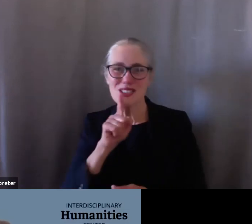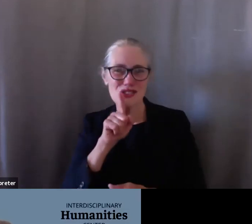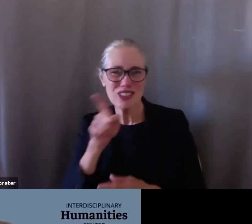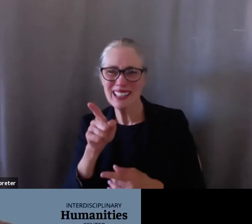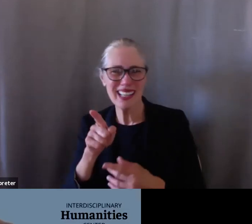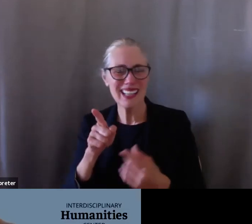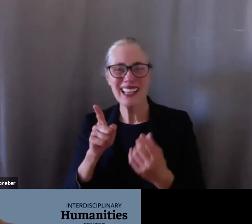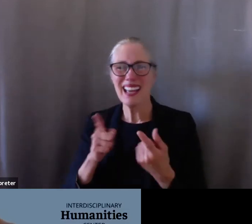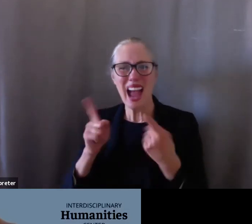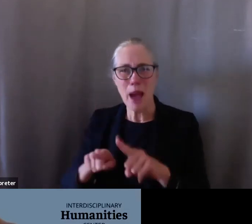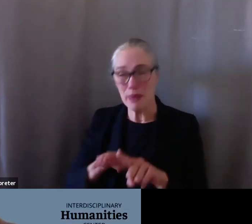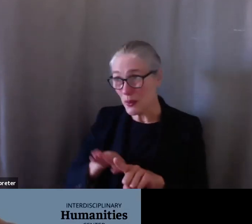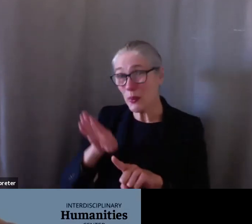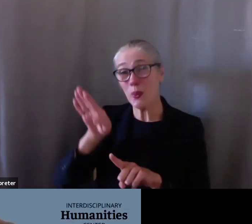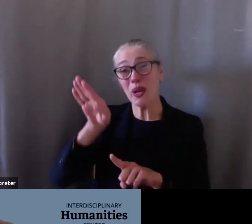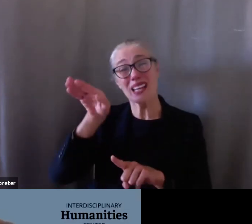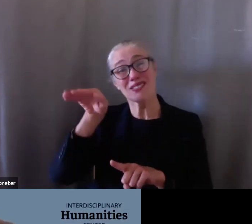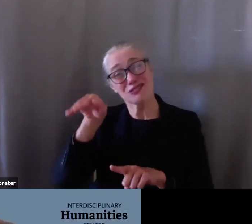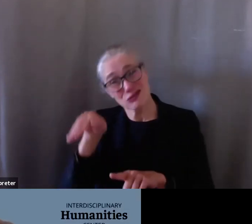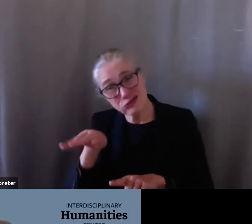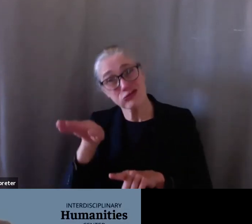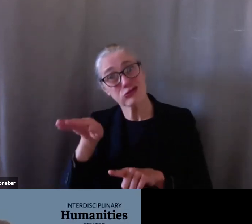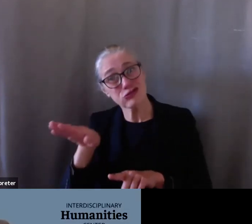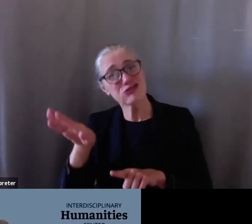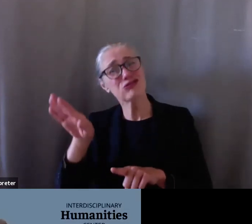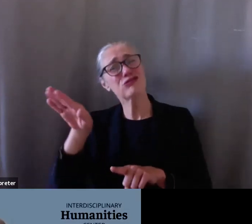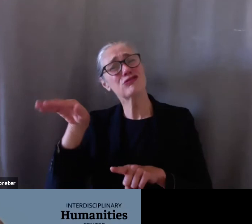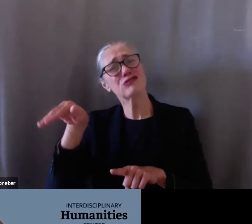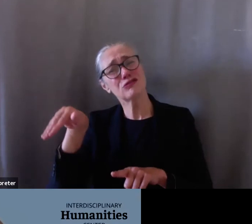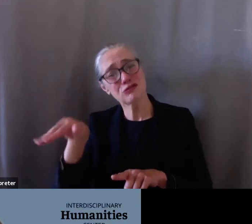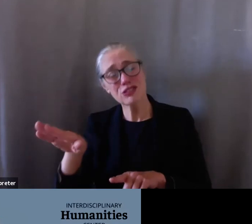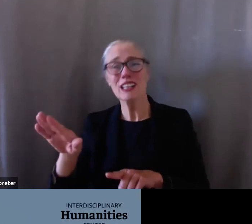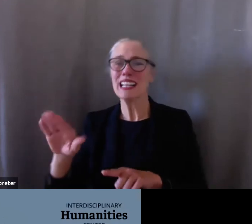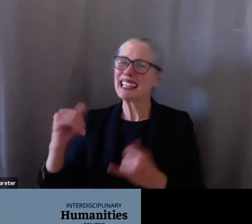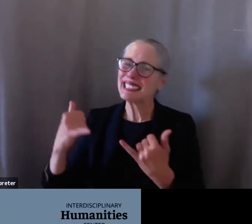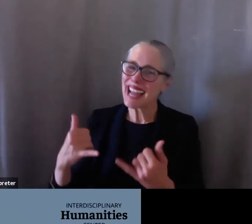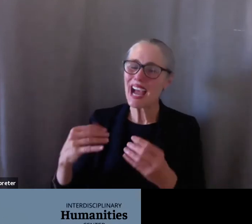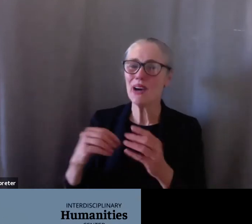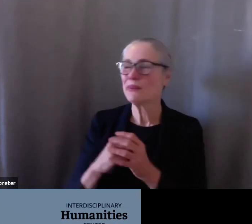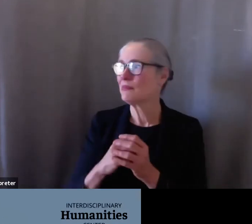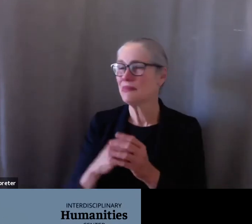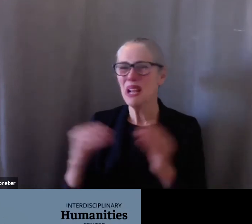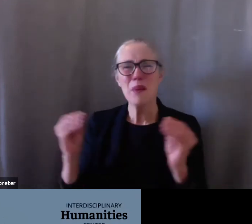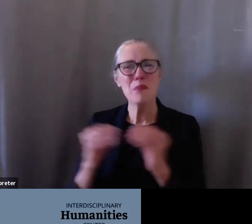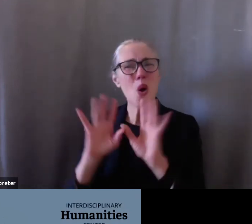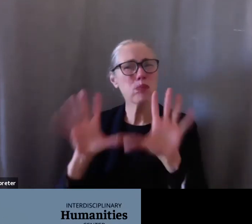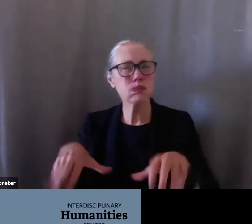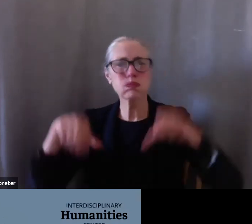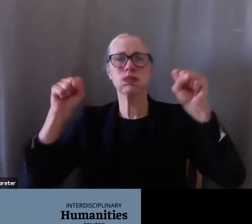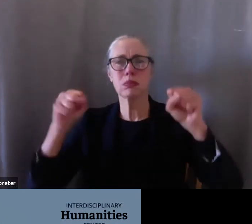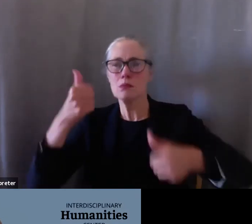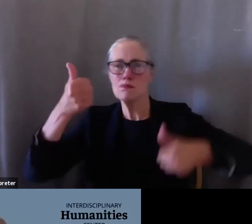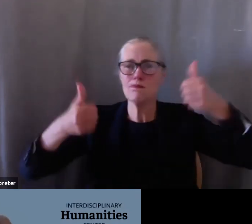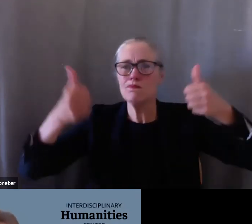having kind of influence, but that ideal of kind of like the creative individual, I